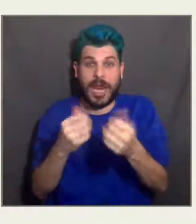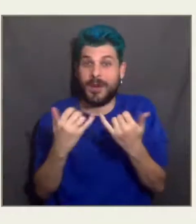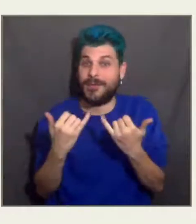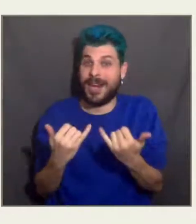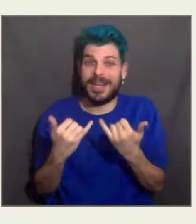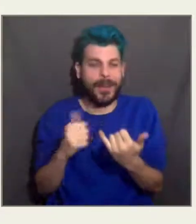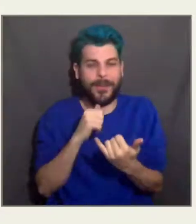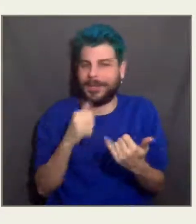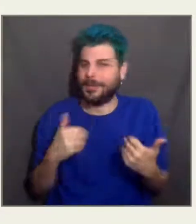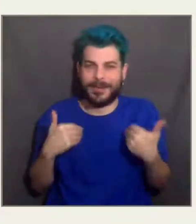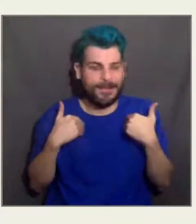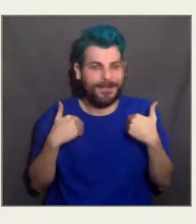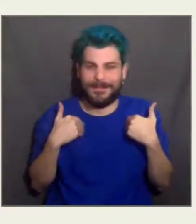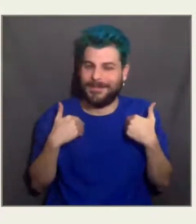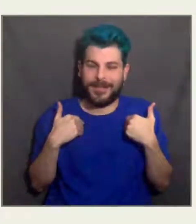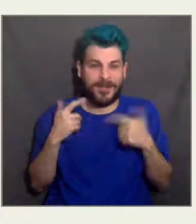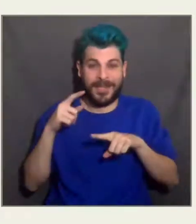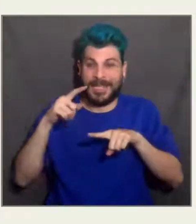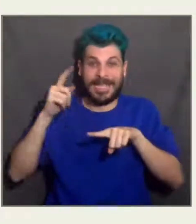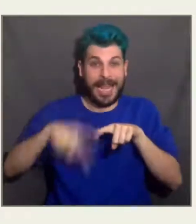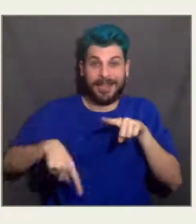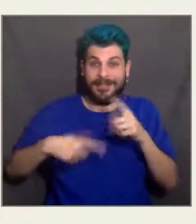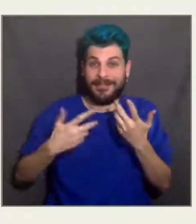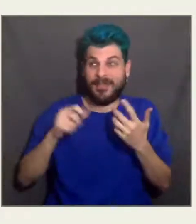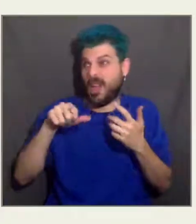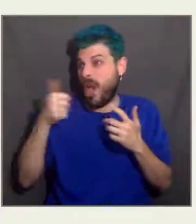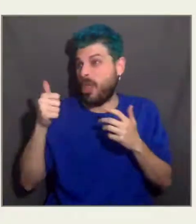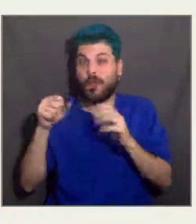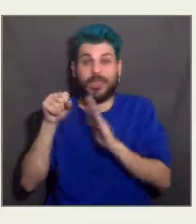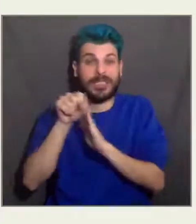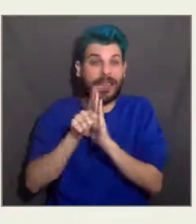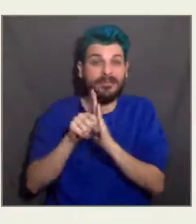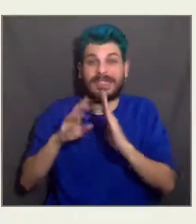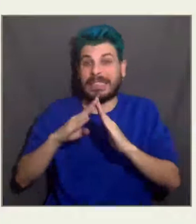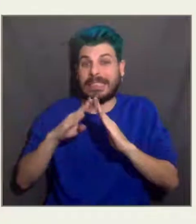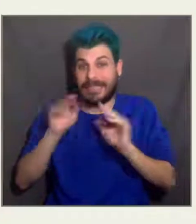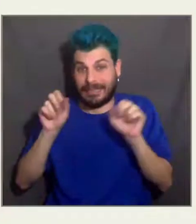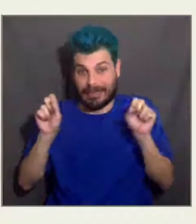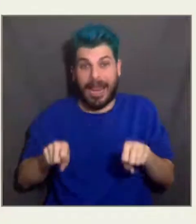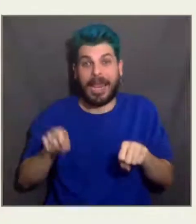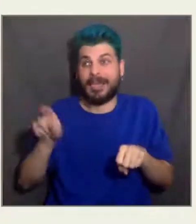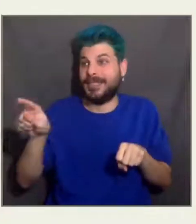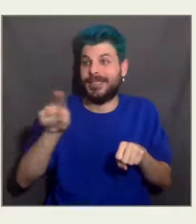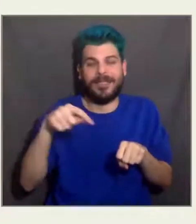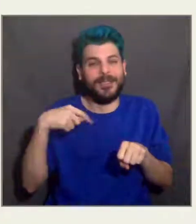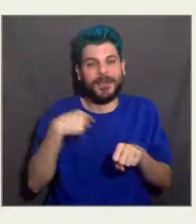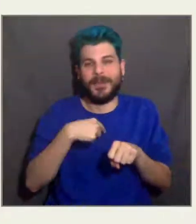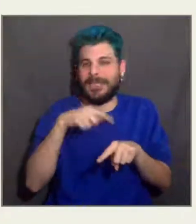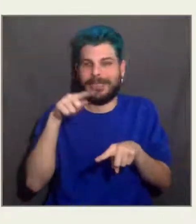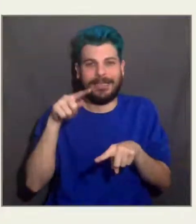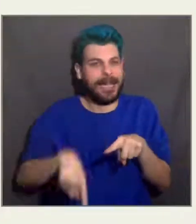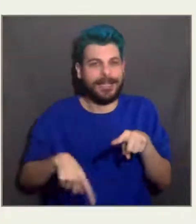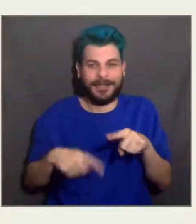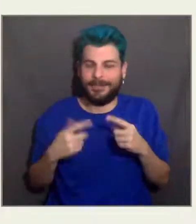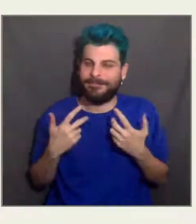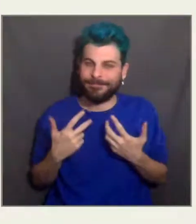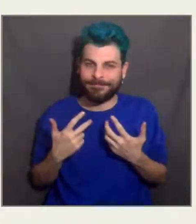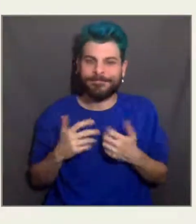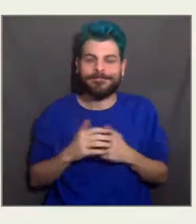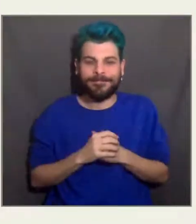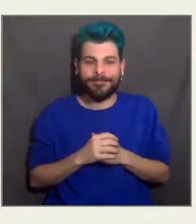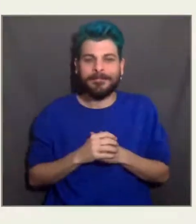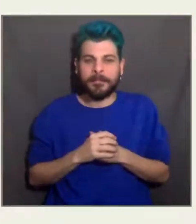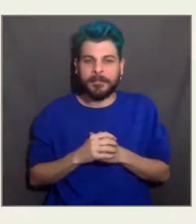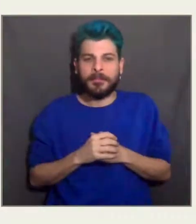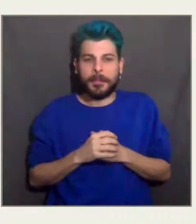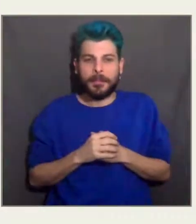local match to compete on a national scale. So these two things go hand in hand in order to be able to not